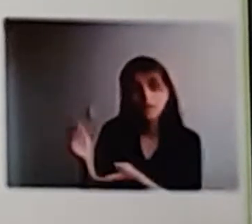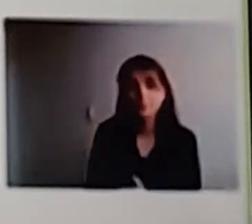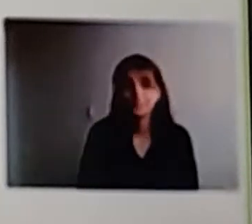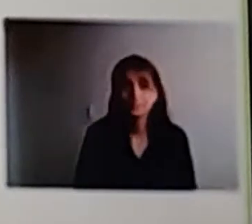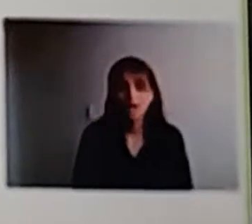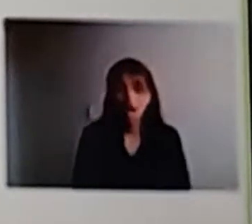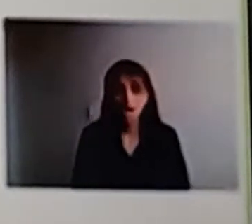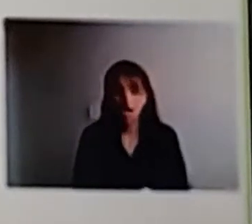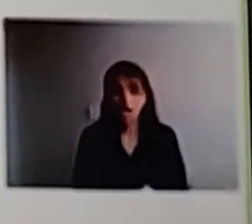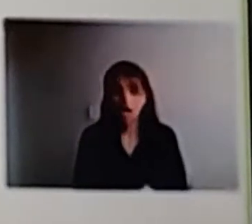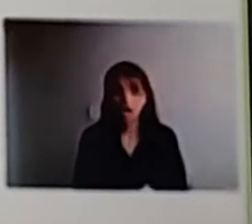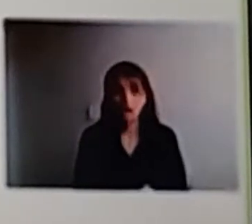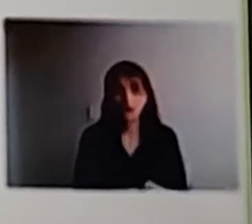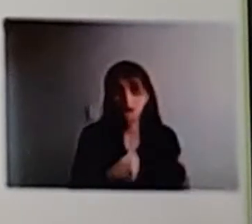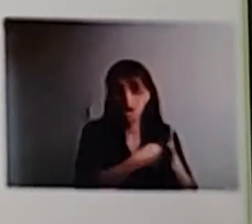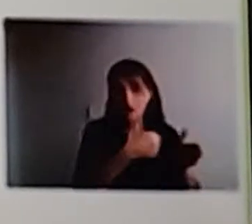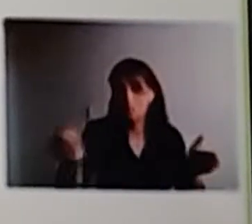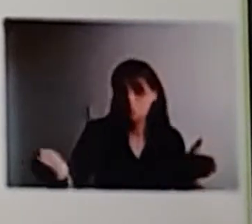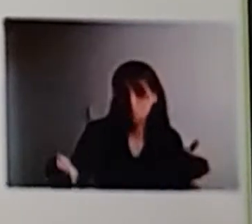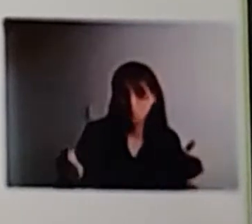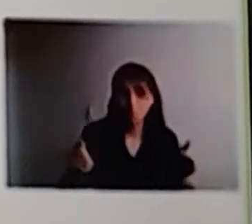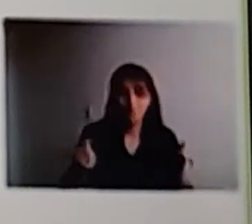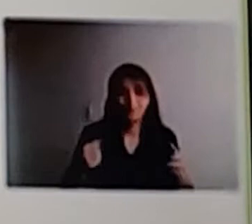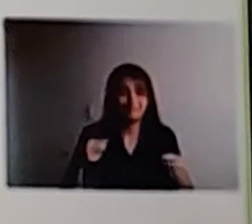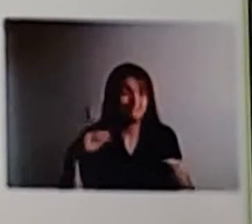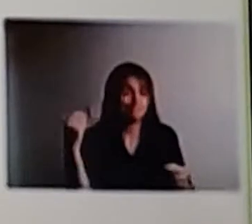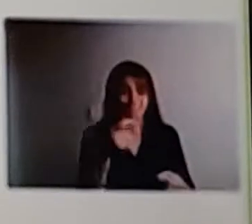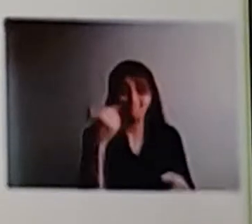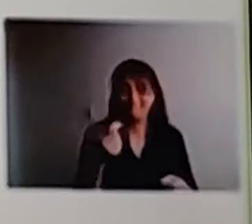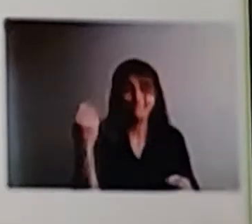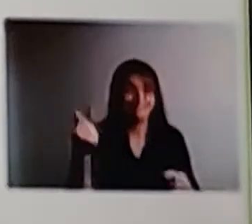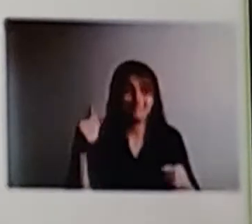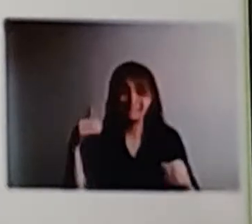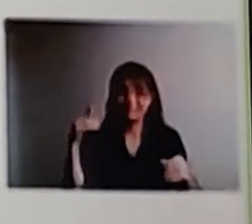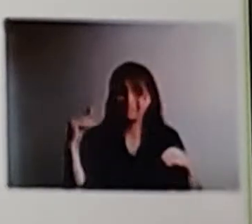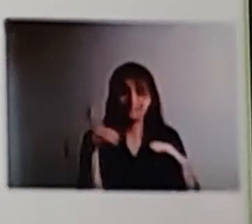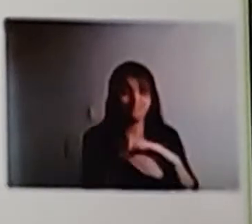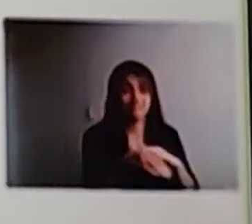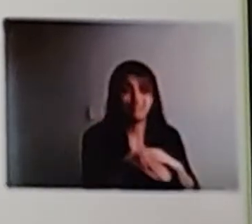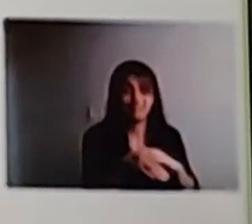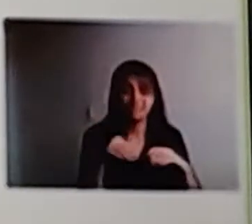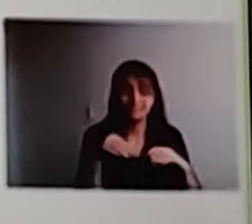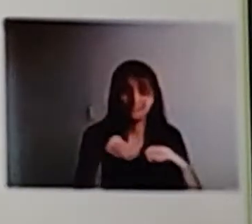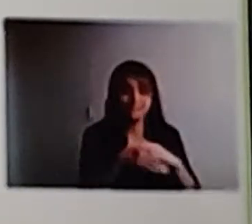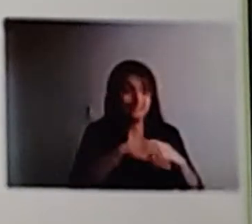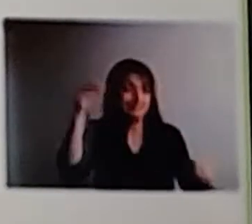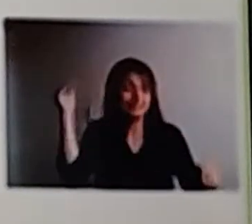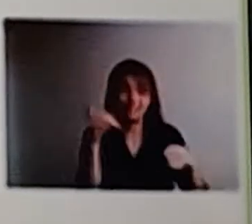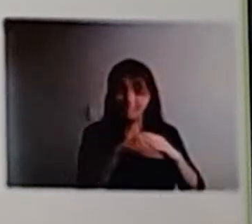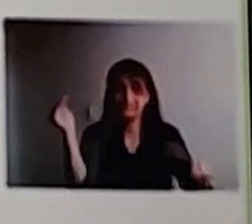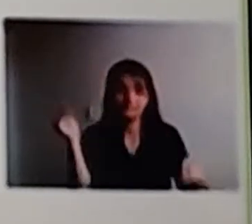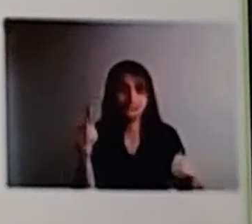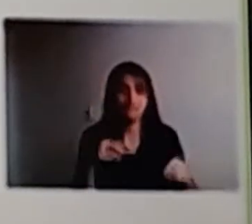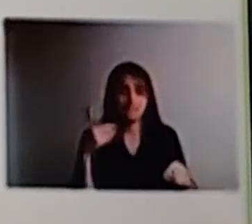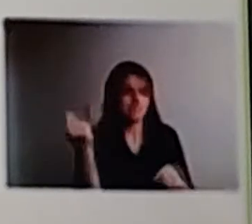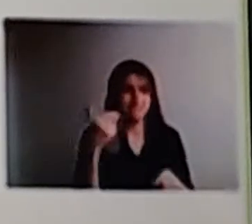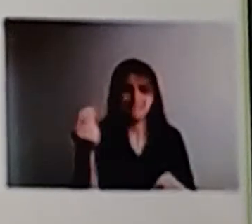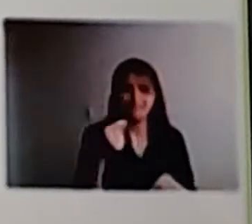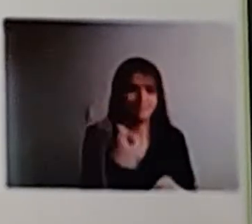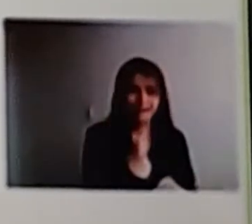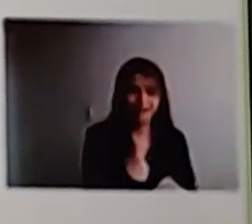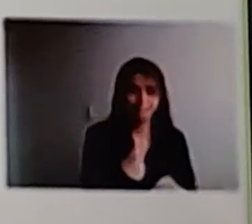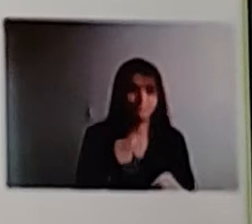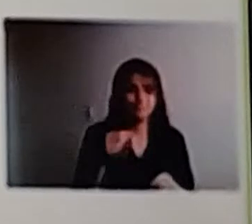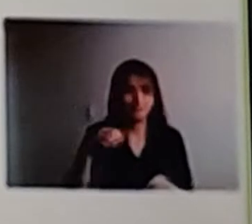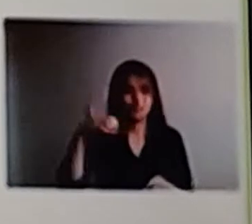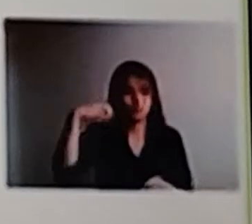is something happened inside the building, and we have to evacuate. He have to evacuate the place where he